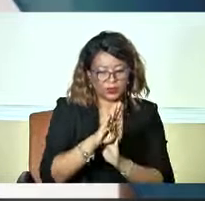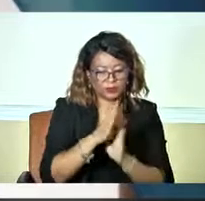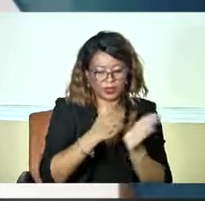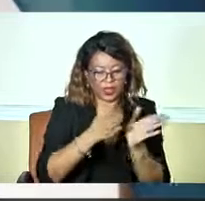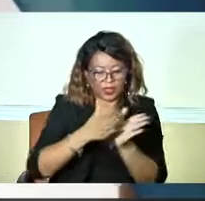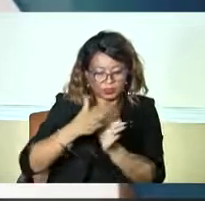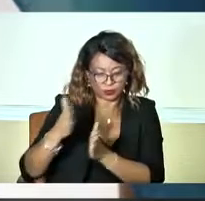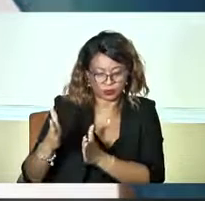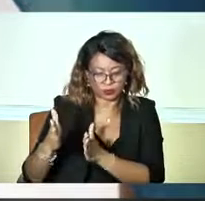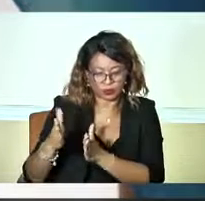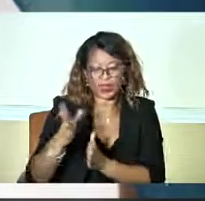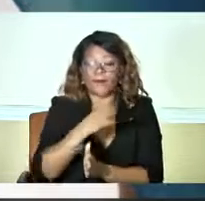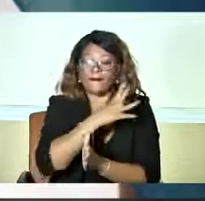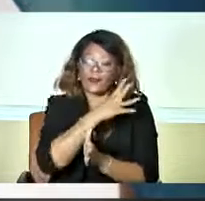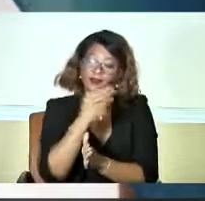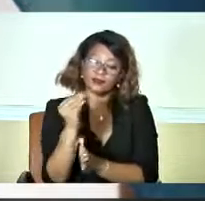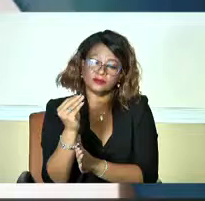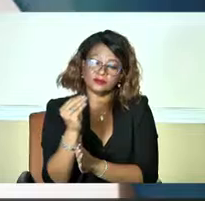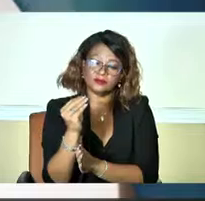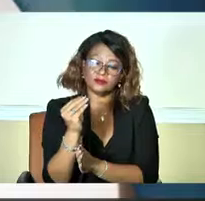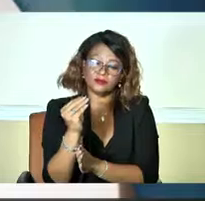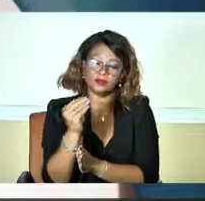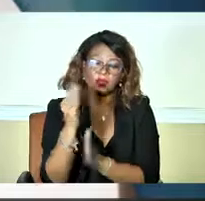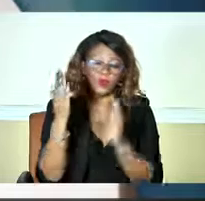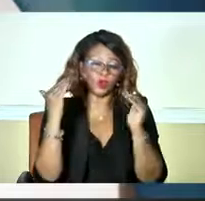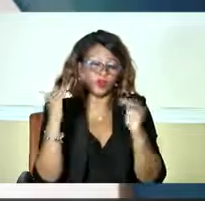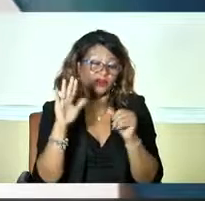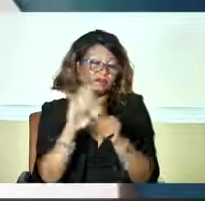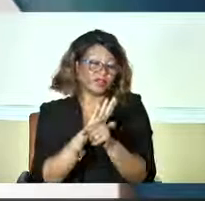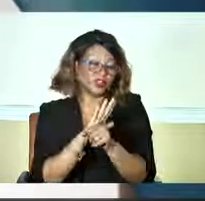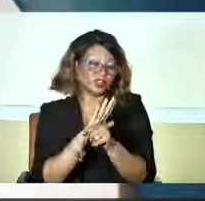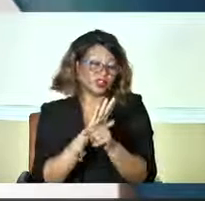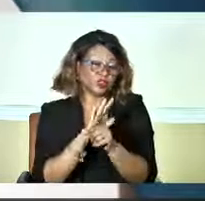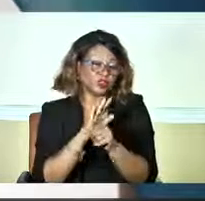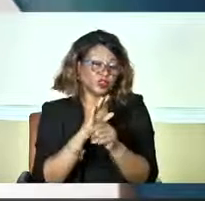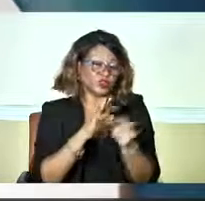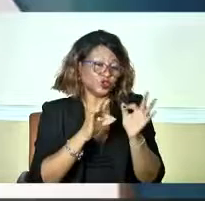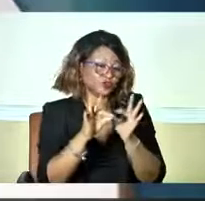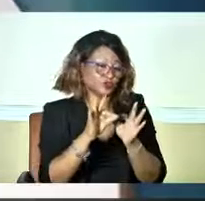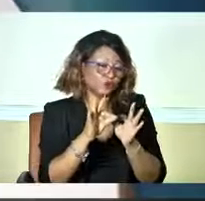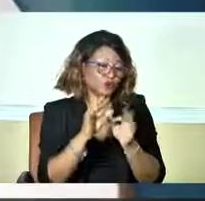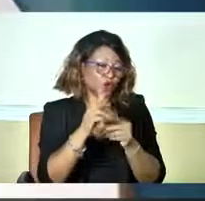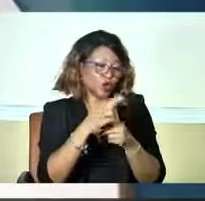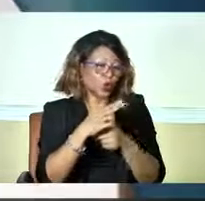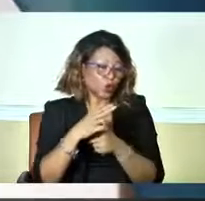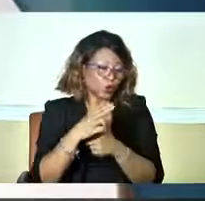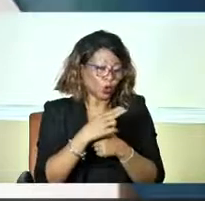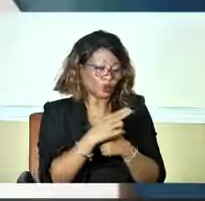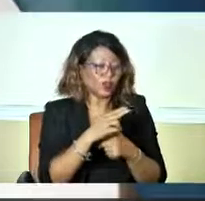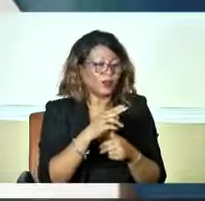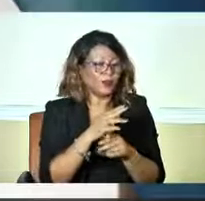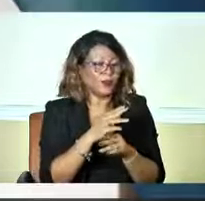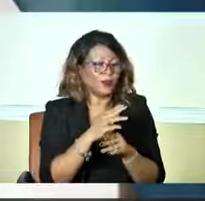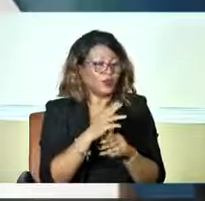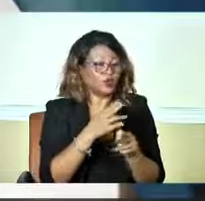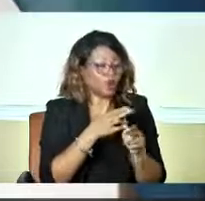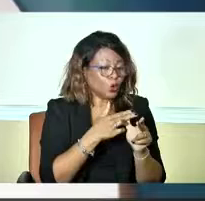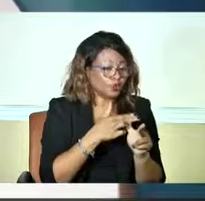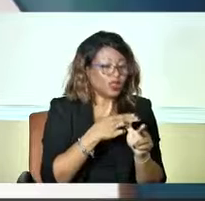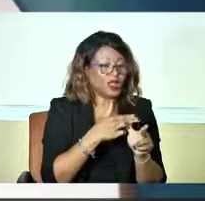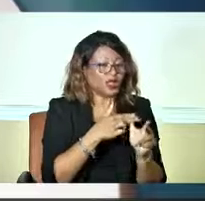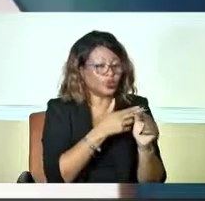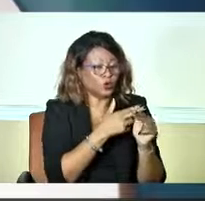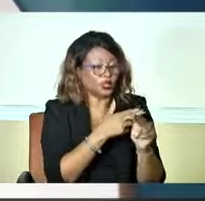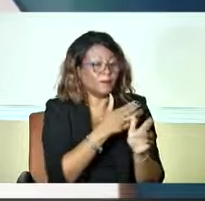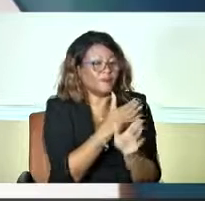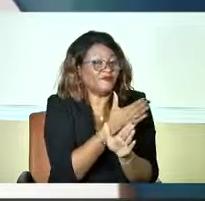plans and hope to fully turn over the hotel property before the end of this year.